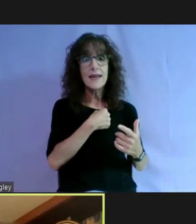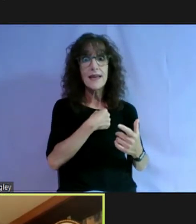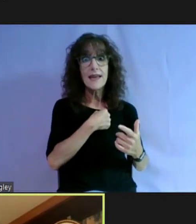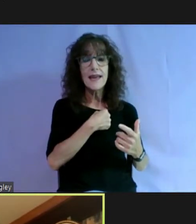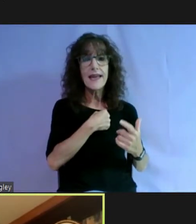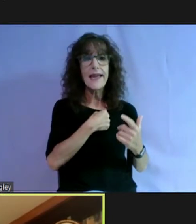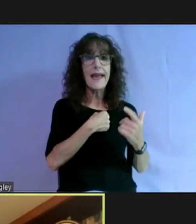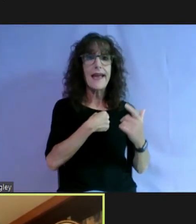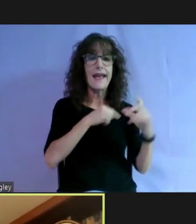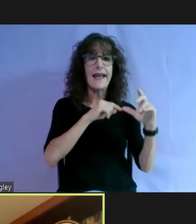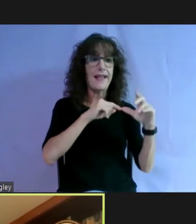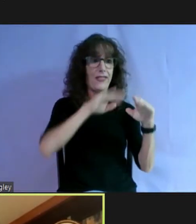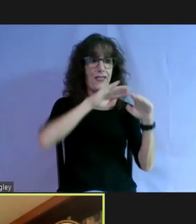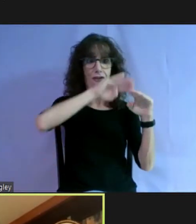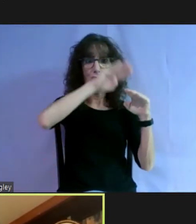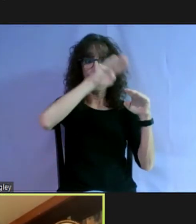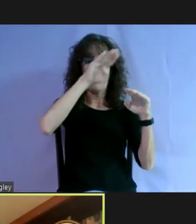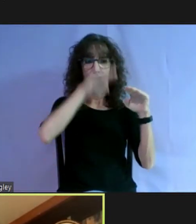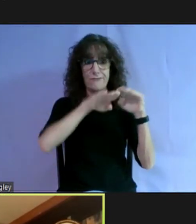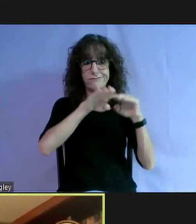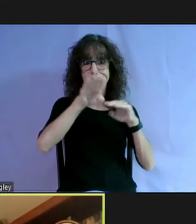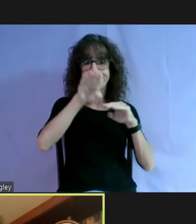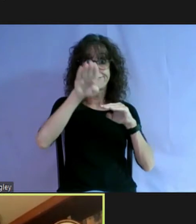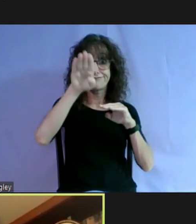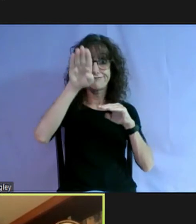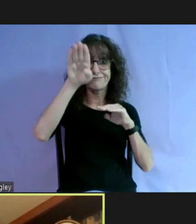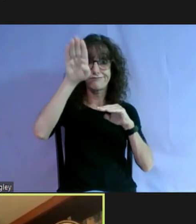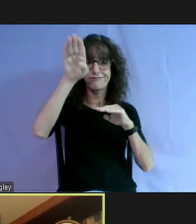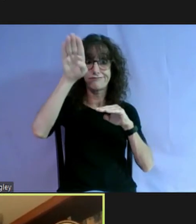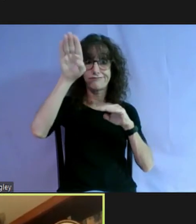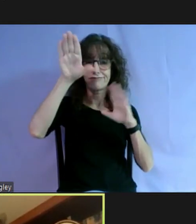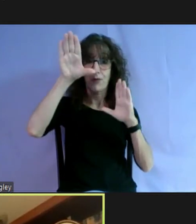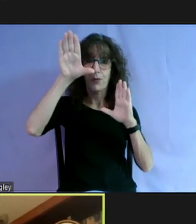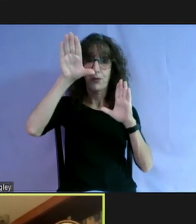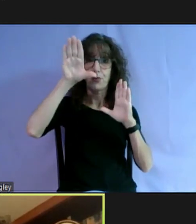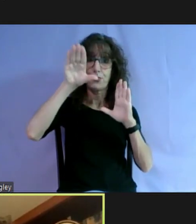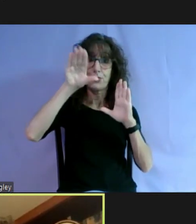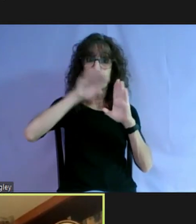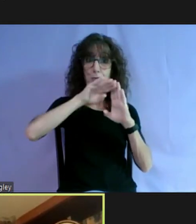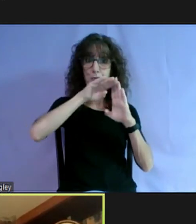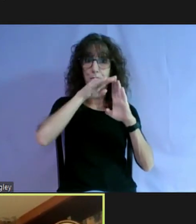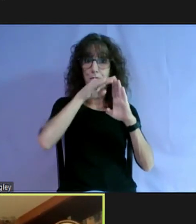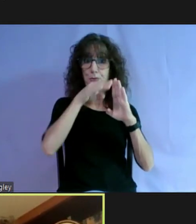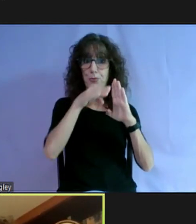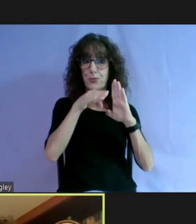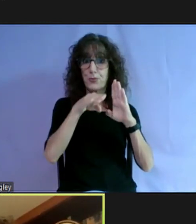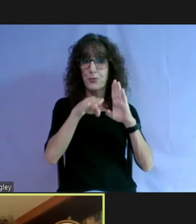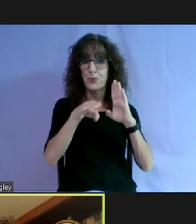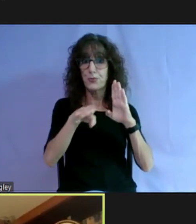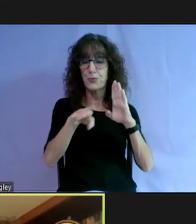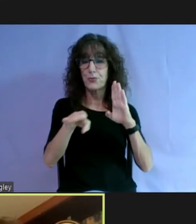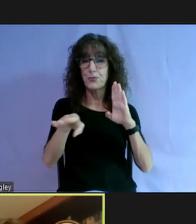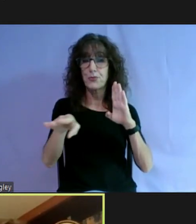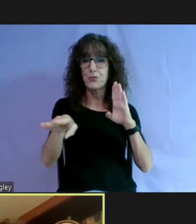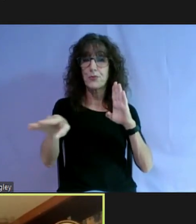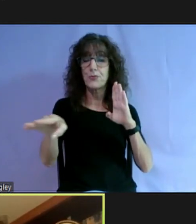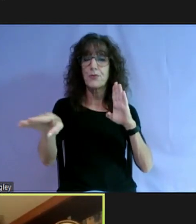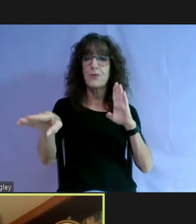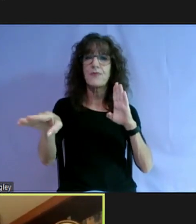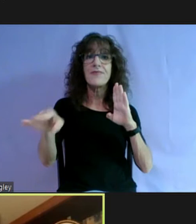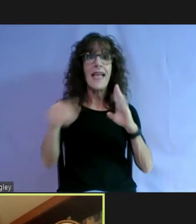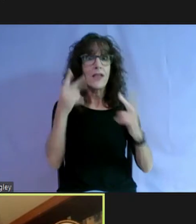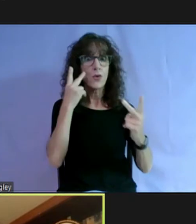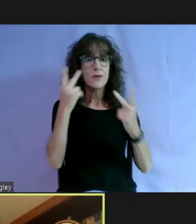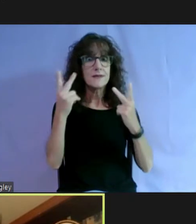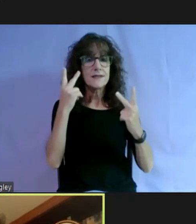flatten a curve that was going almost straight up fairly quickly, and we pushed it back down again. And as you'll see, as